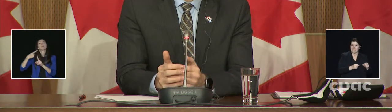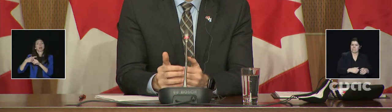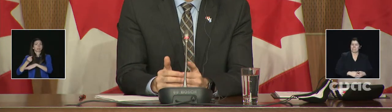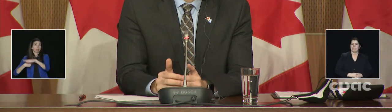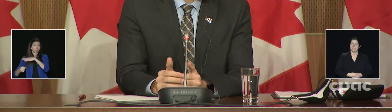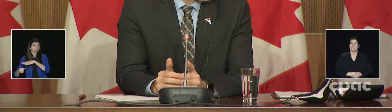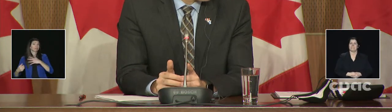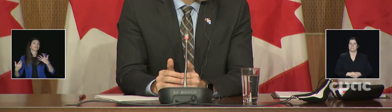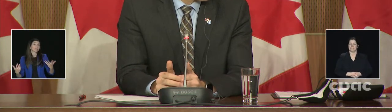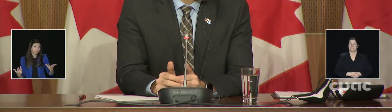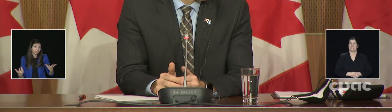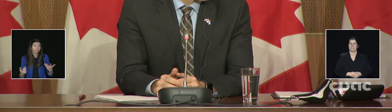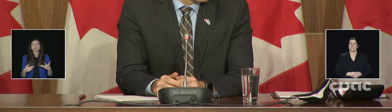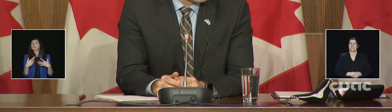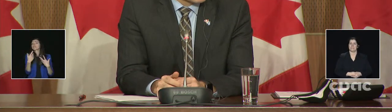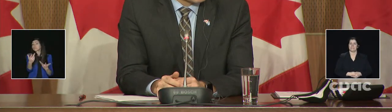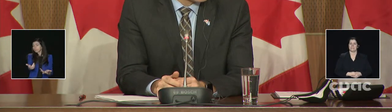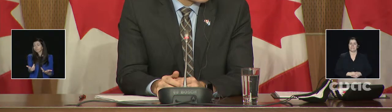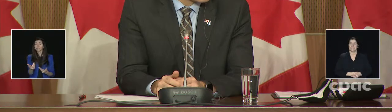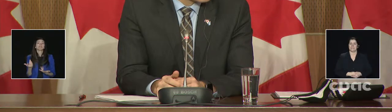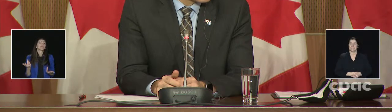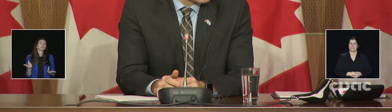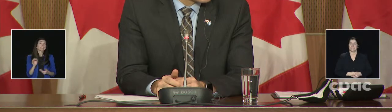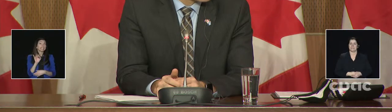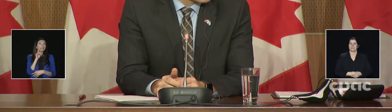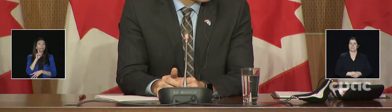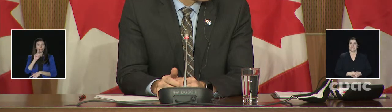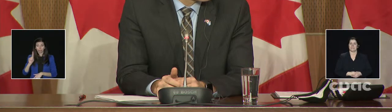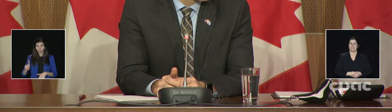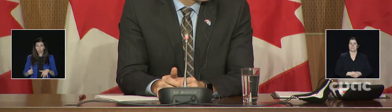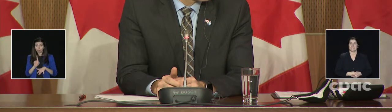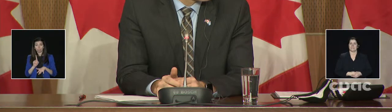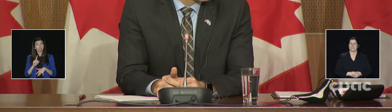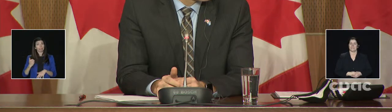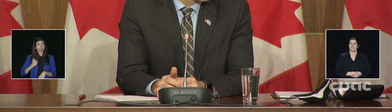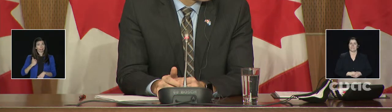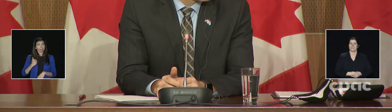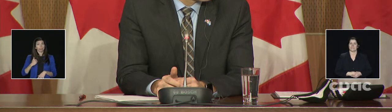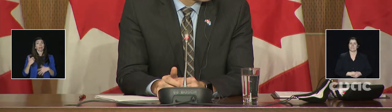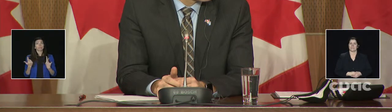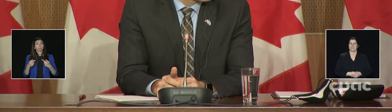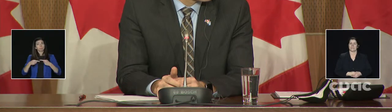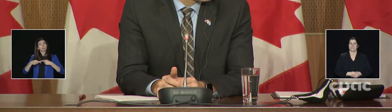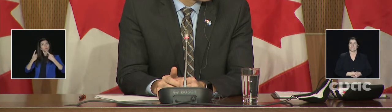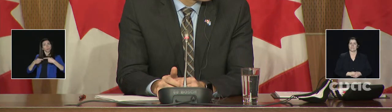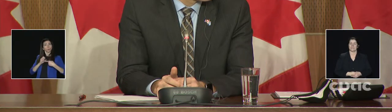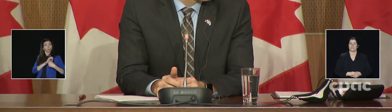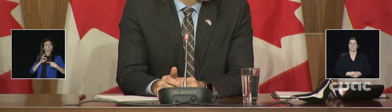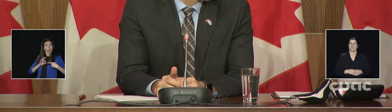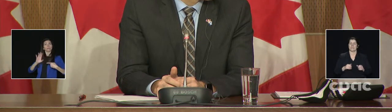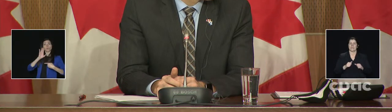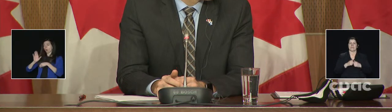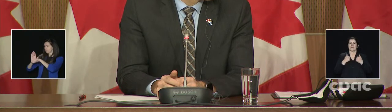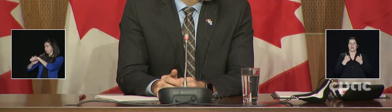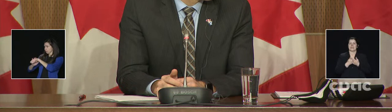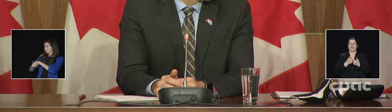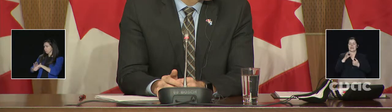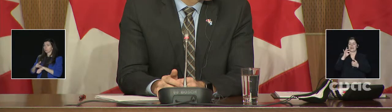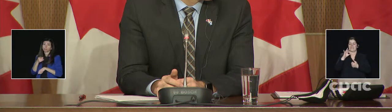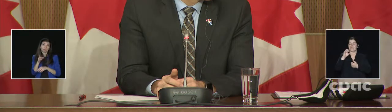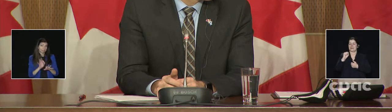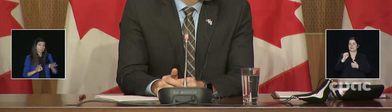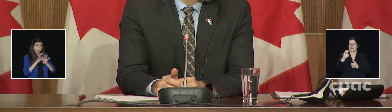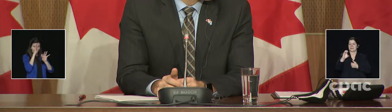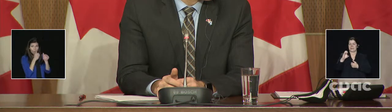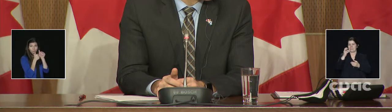officers when they enter their particular point of entry into Canada. I also want to ask you about domestic measures. I know we're not speaking about